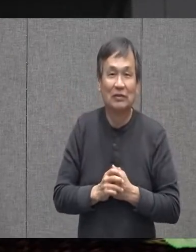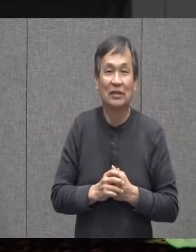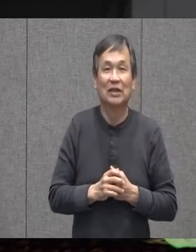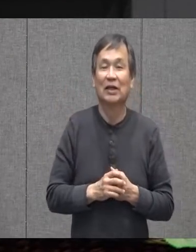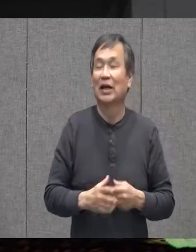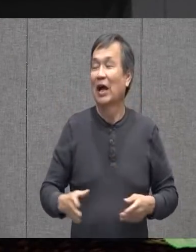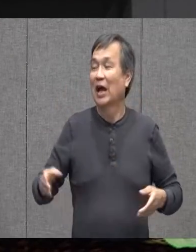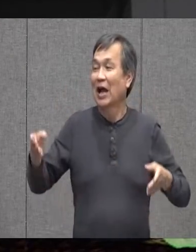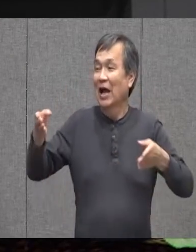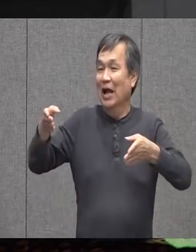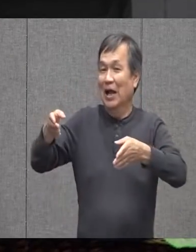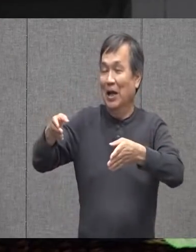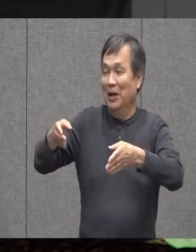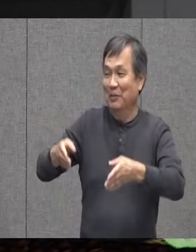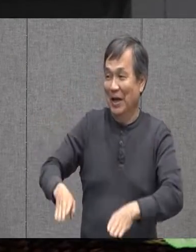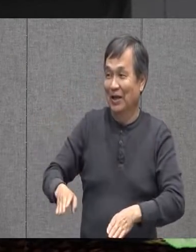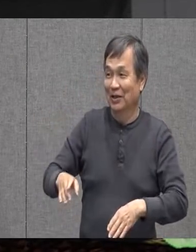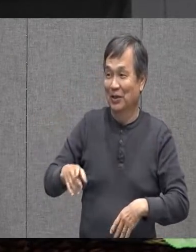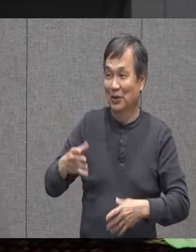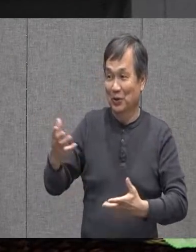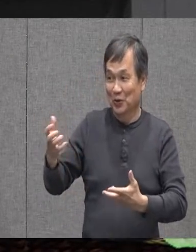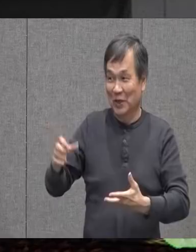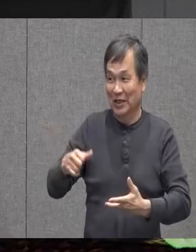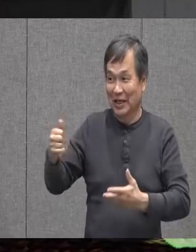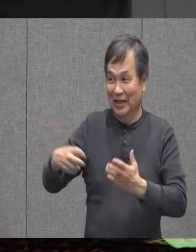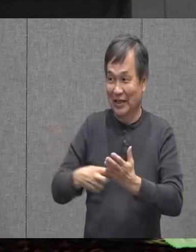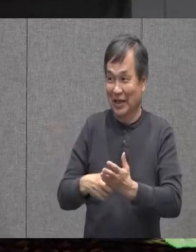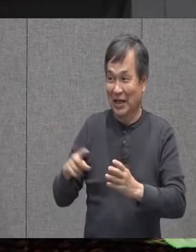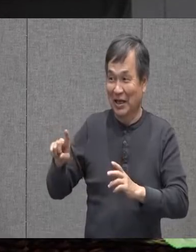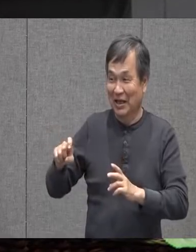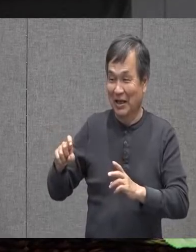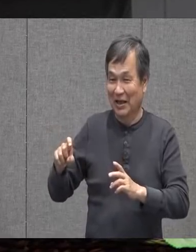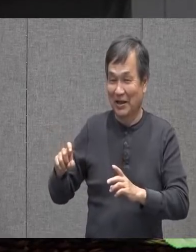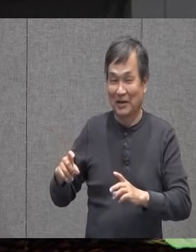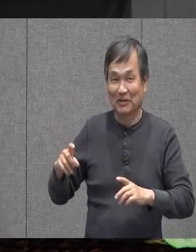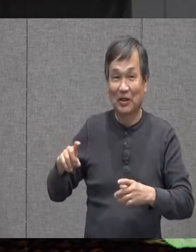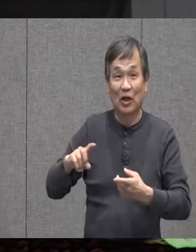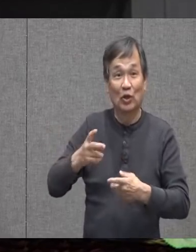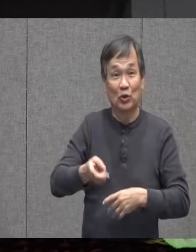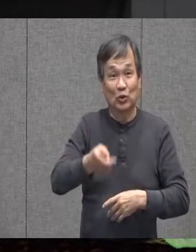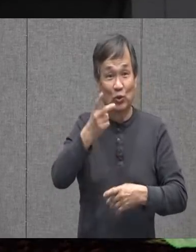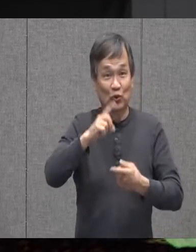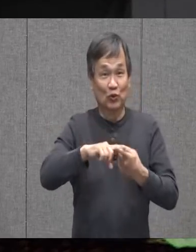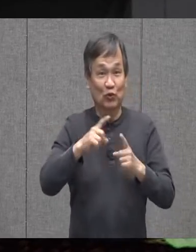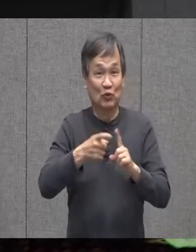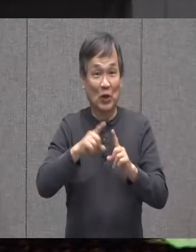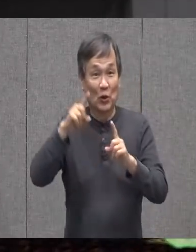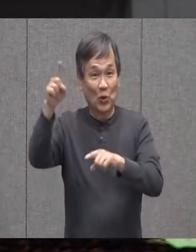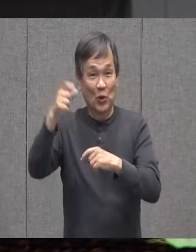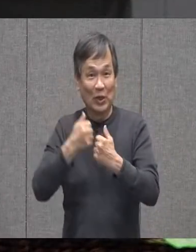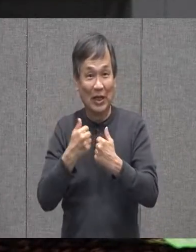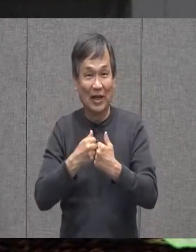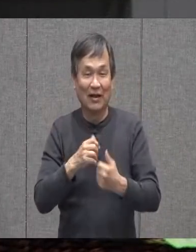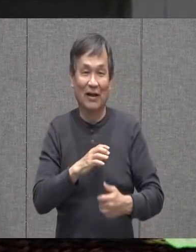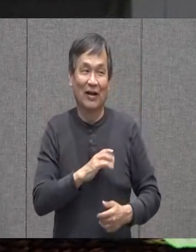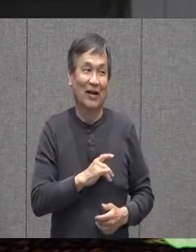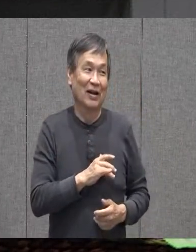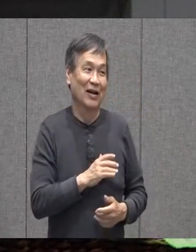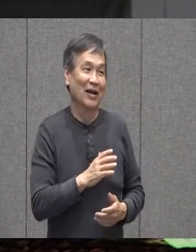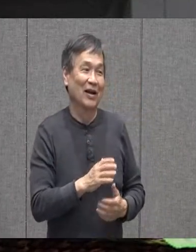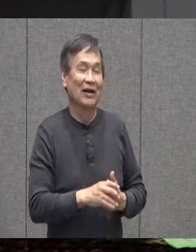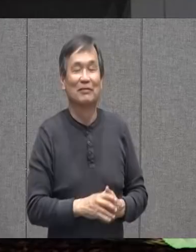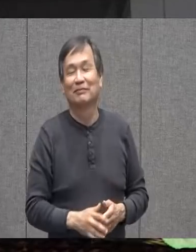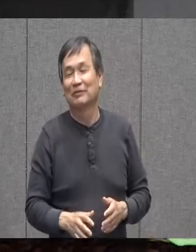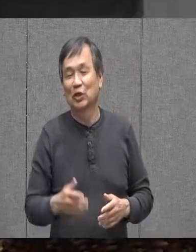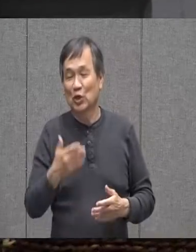Betcha I know who wants the other ticket. And the 2 friends get to go to the game, thanks to